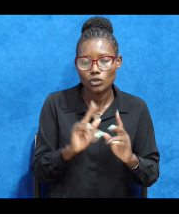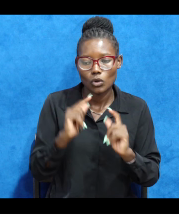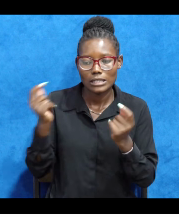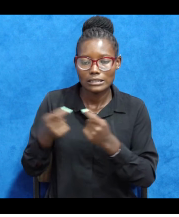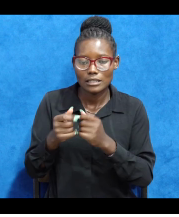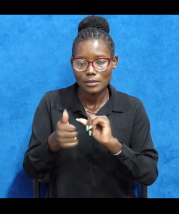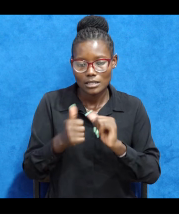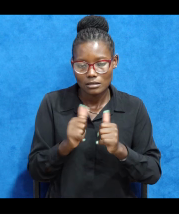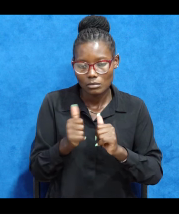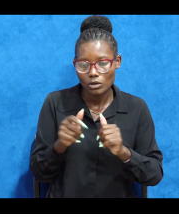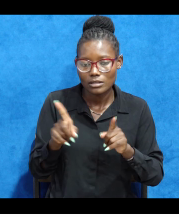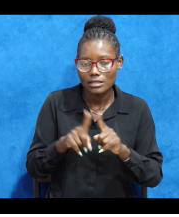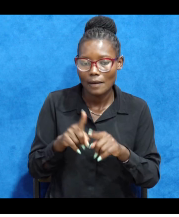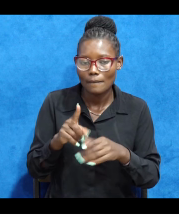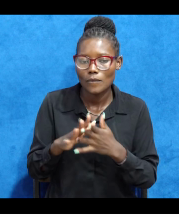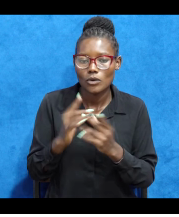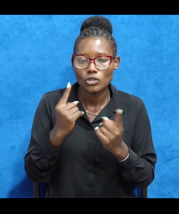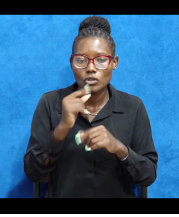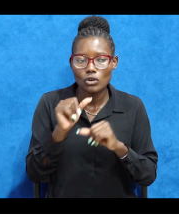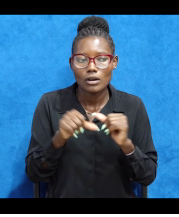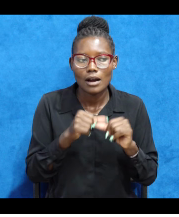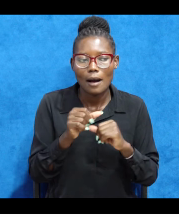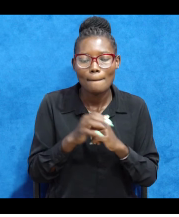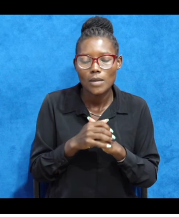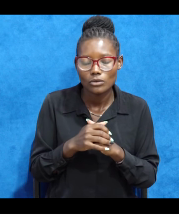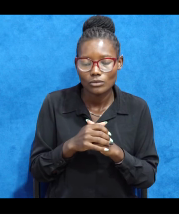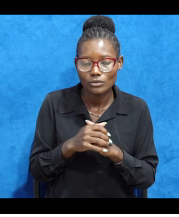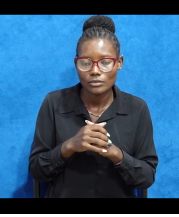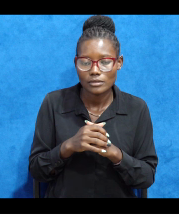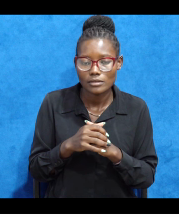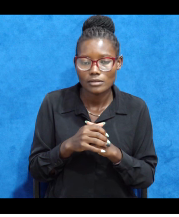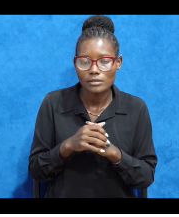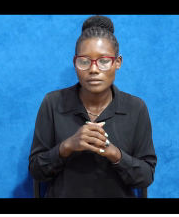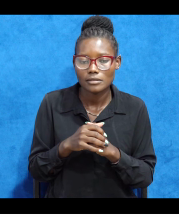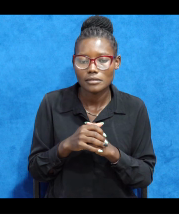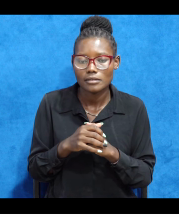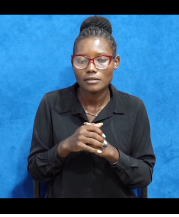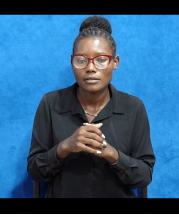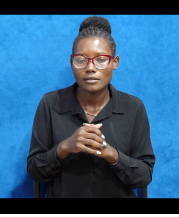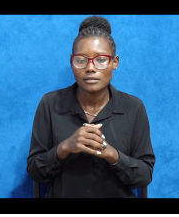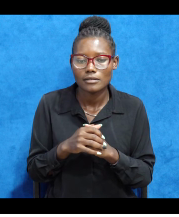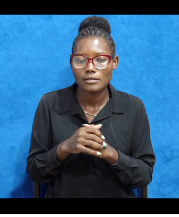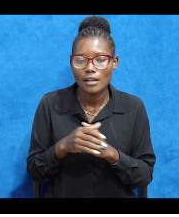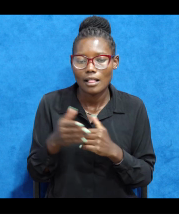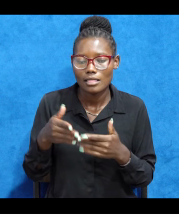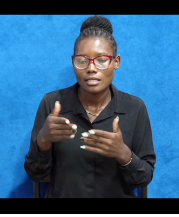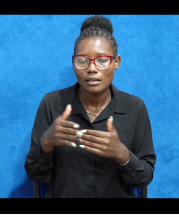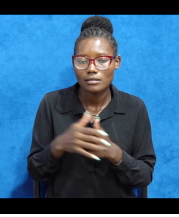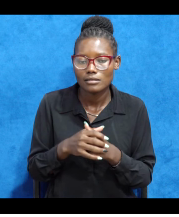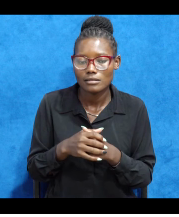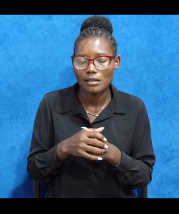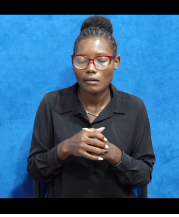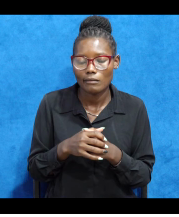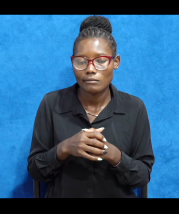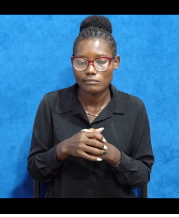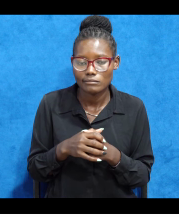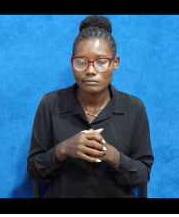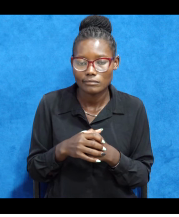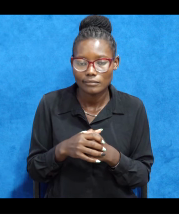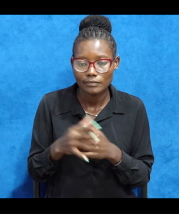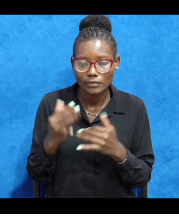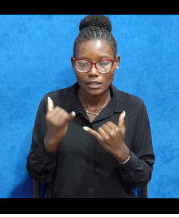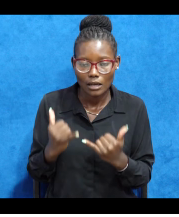coach. Third, we're going to talk about how we can apply constraints. We will look into some ideas in the weight room, in individual